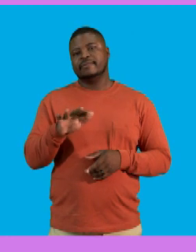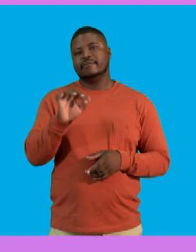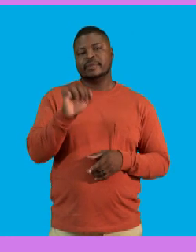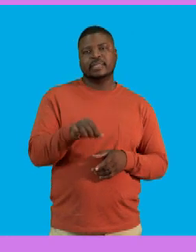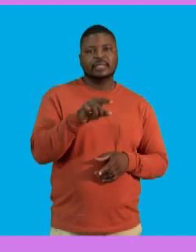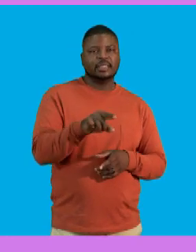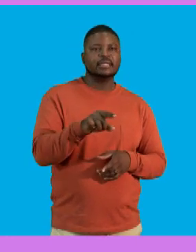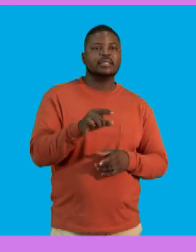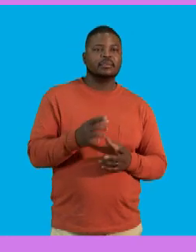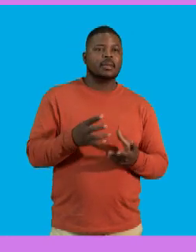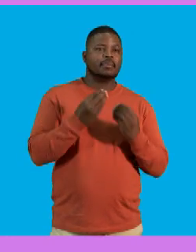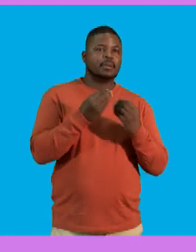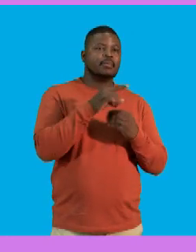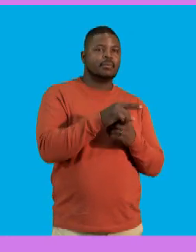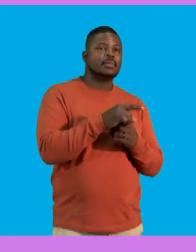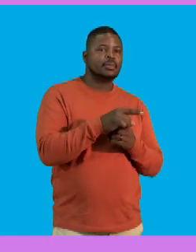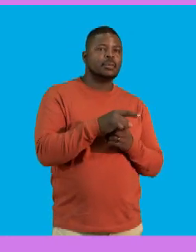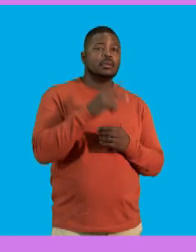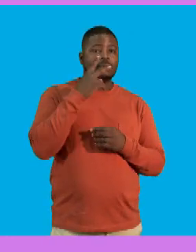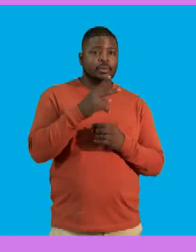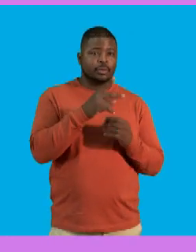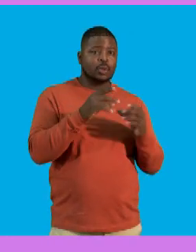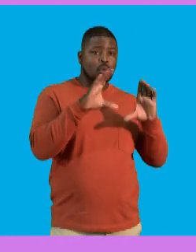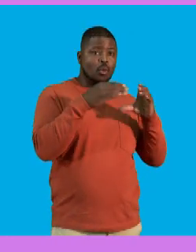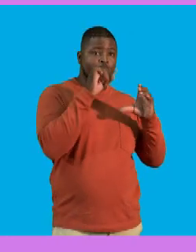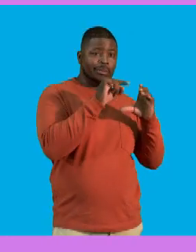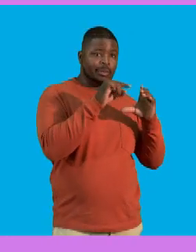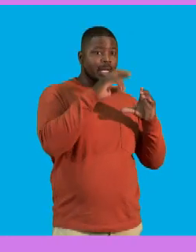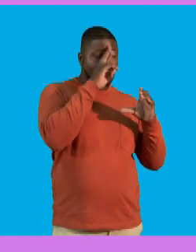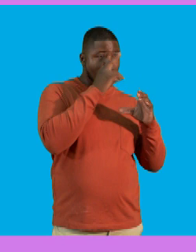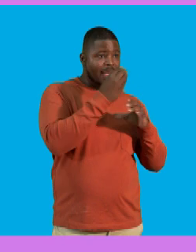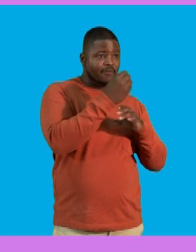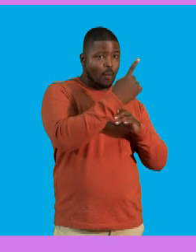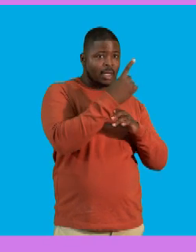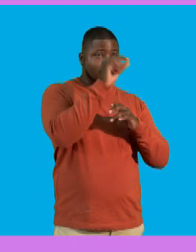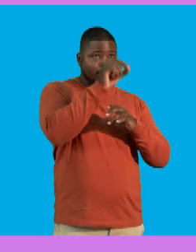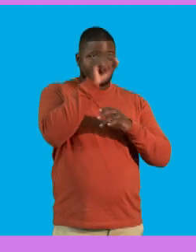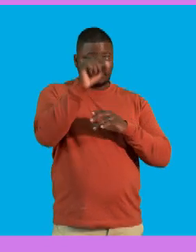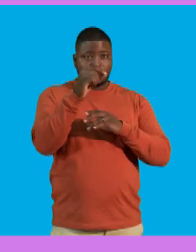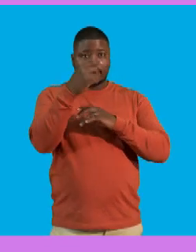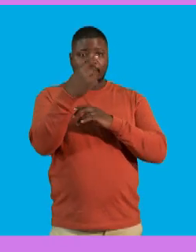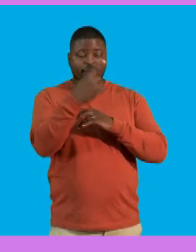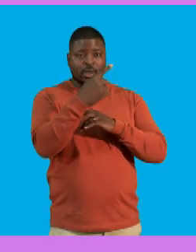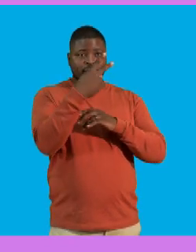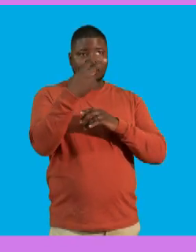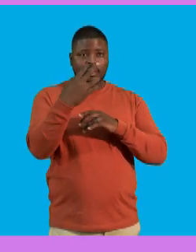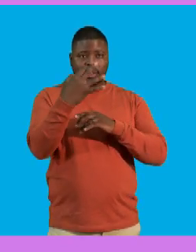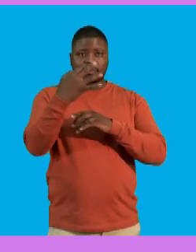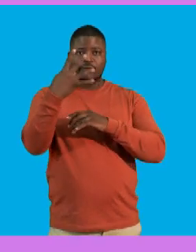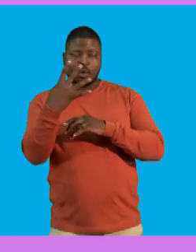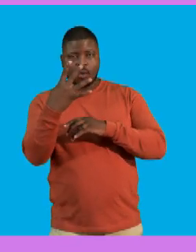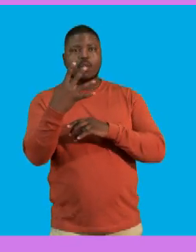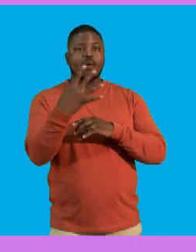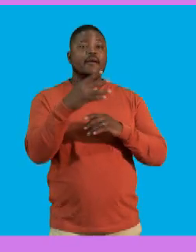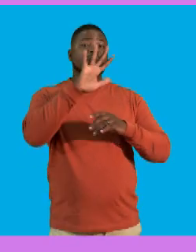3.15, there it is. Okay, 3.15 should be here. Now look at this grouping. Remember, we've got 1, 2, 3,